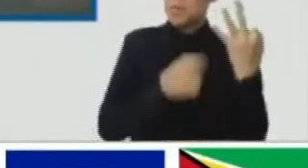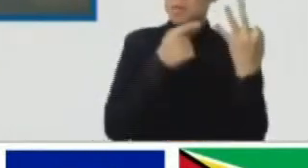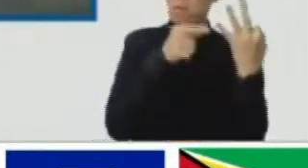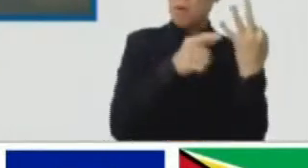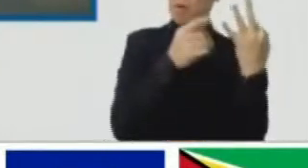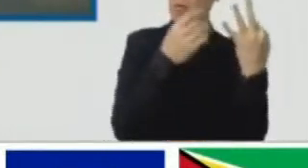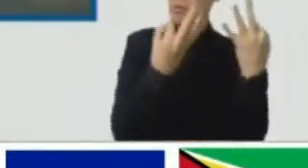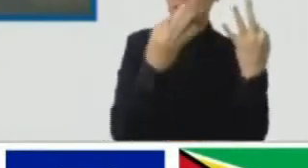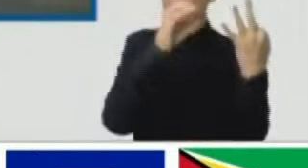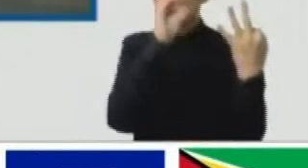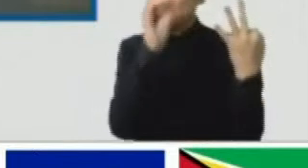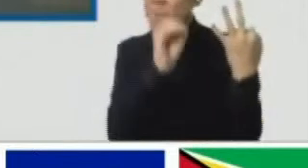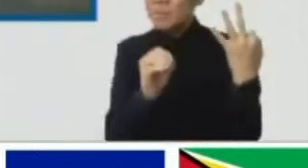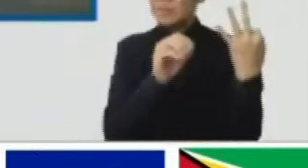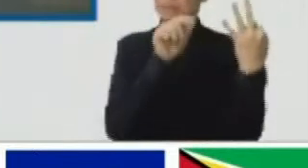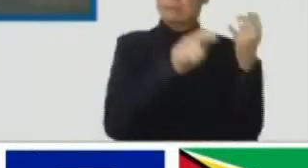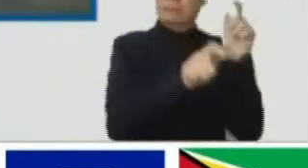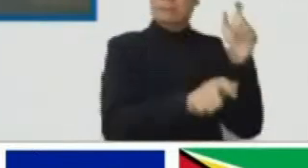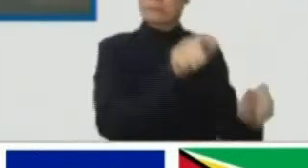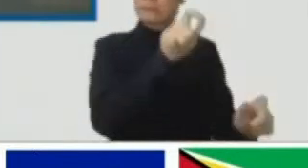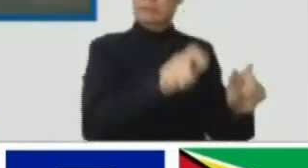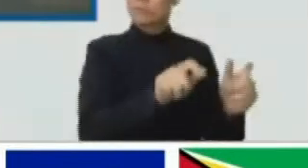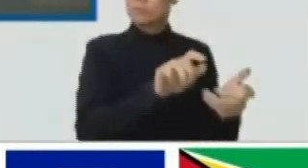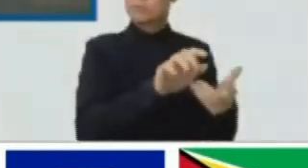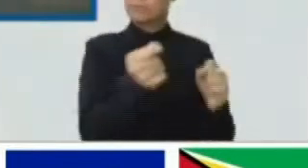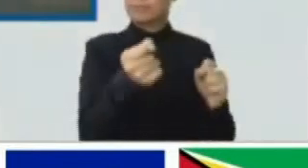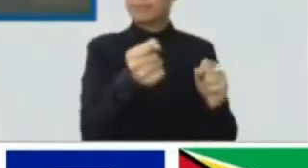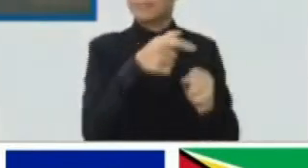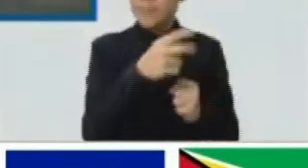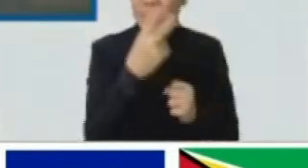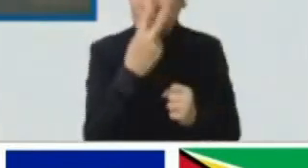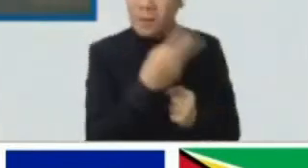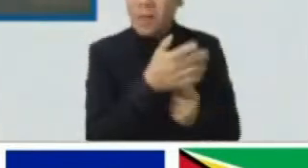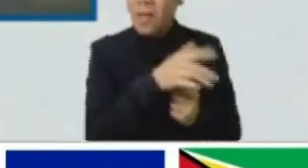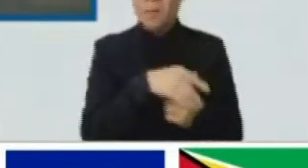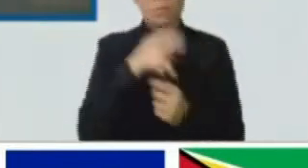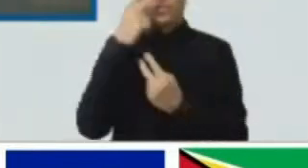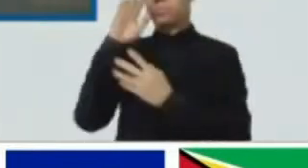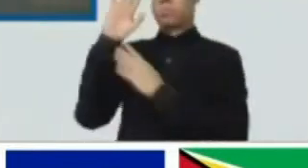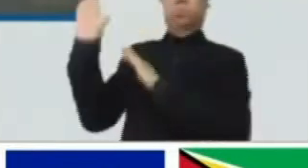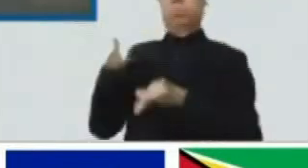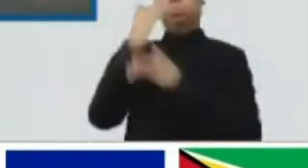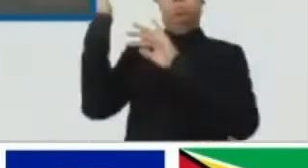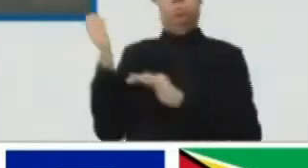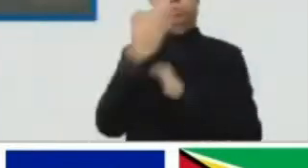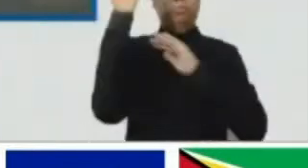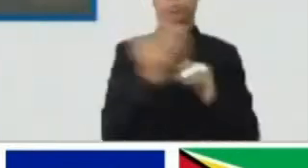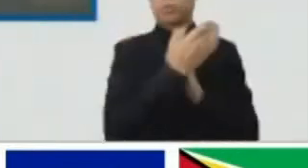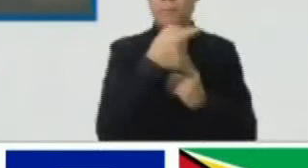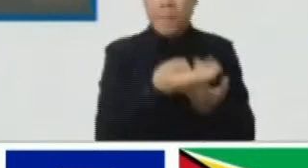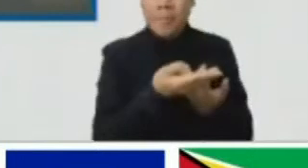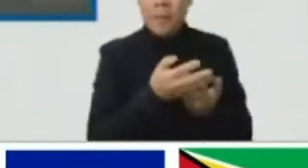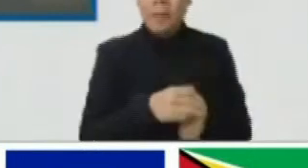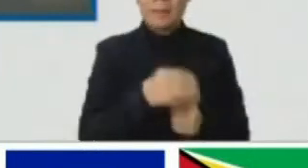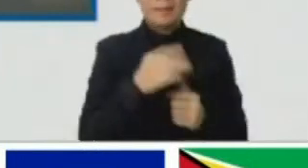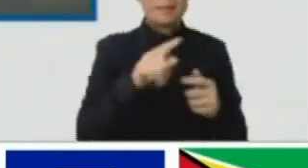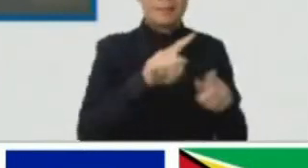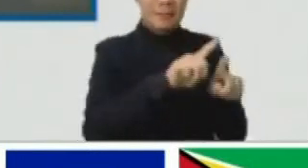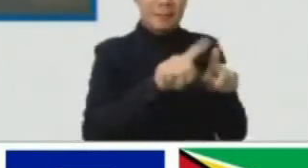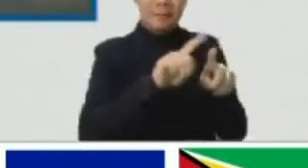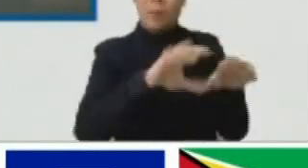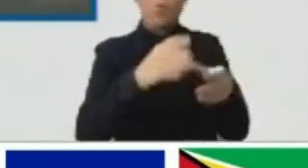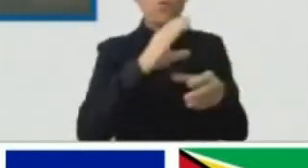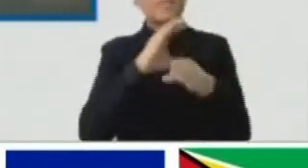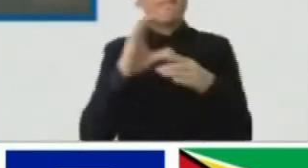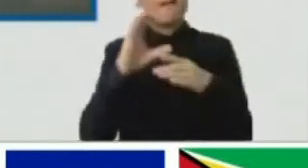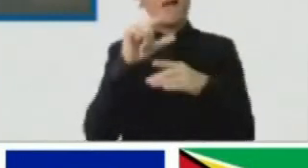lives. ECLAC assessed the impacts caused by hurricanes Eta and Iota in Honduras and in Guatemala. And I would